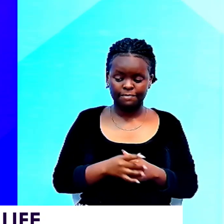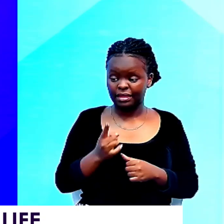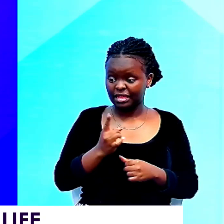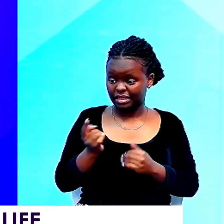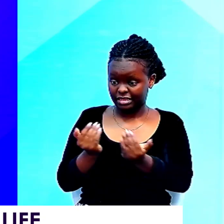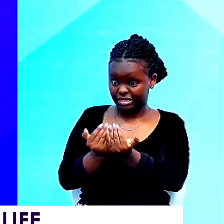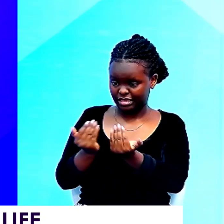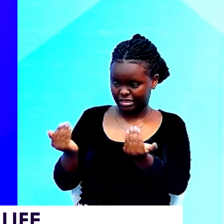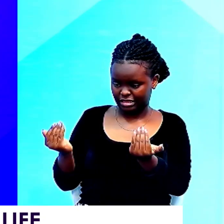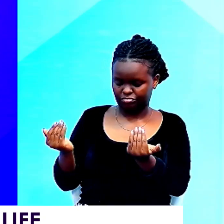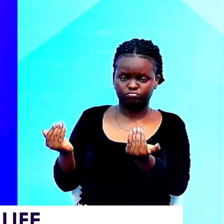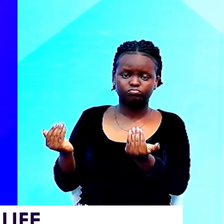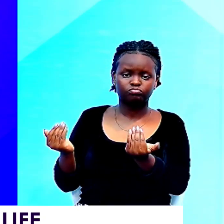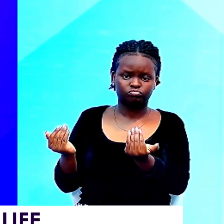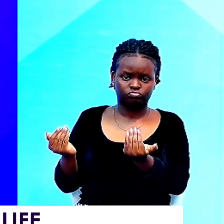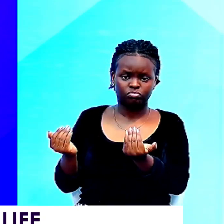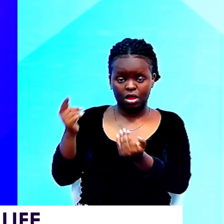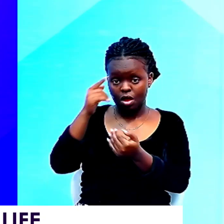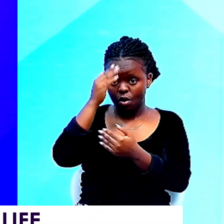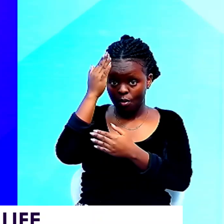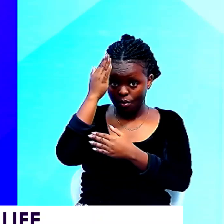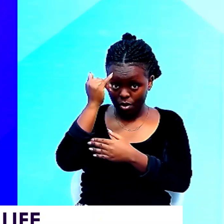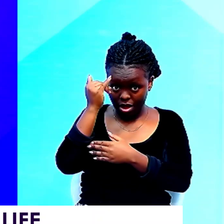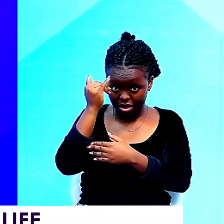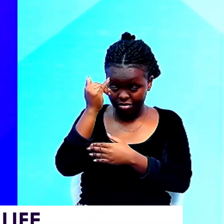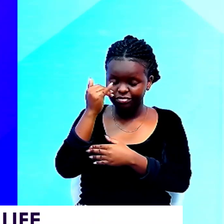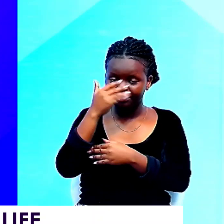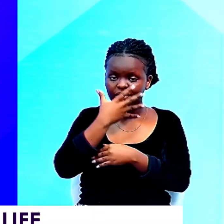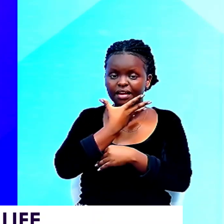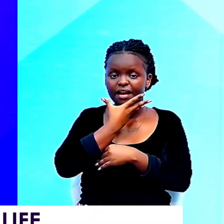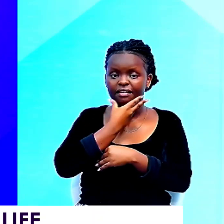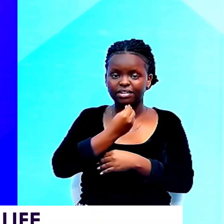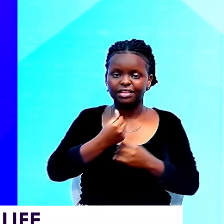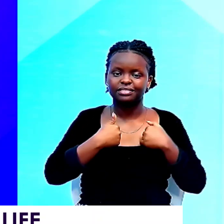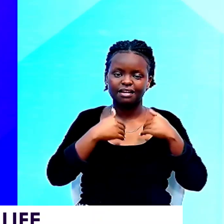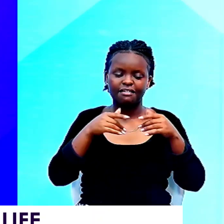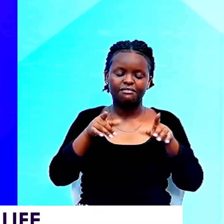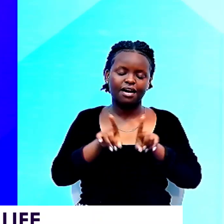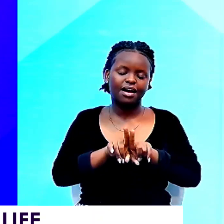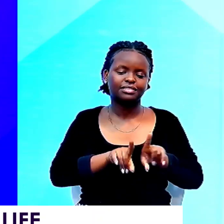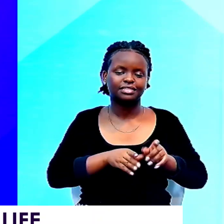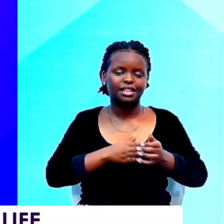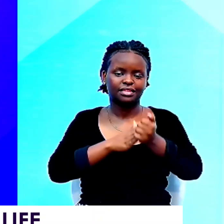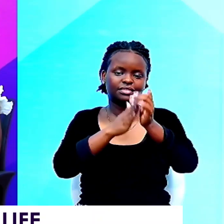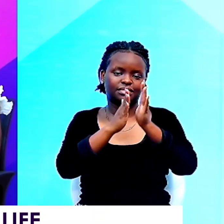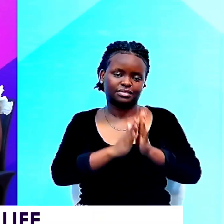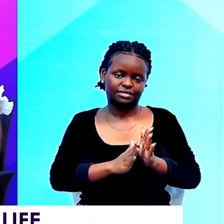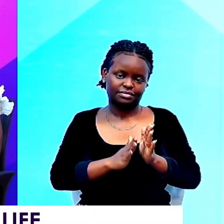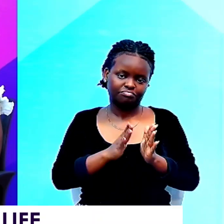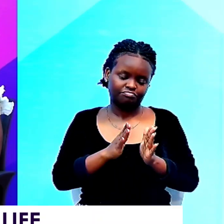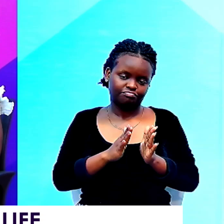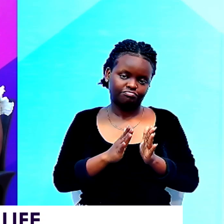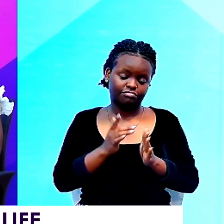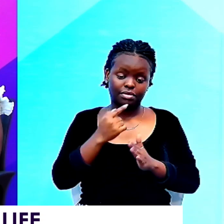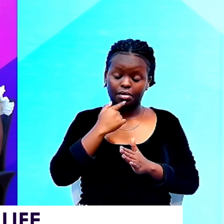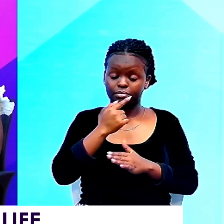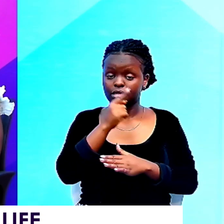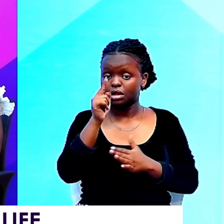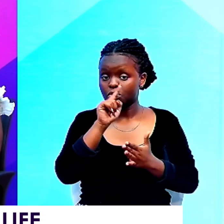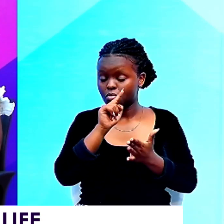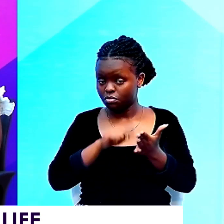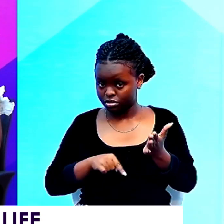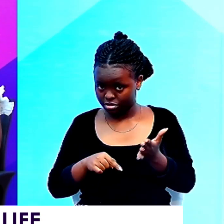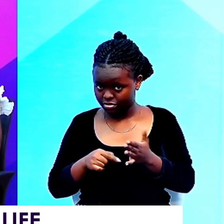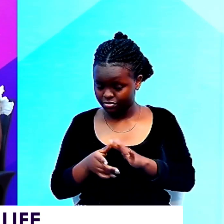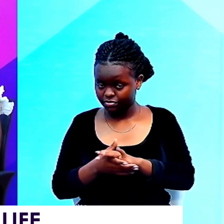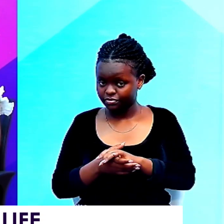children, is because of the fathers that we have as leaders in this nation. So I'm telling you